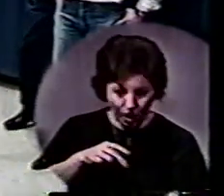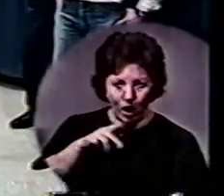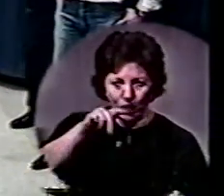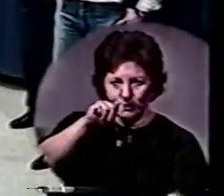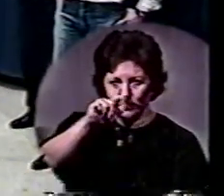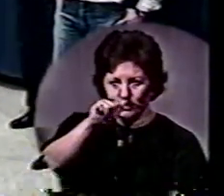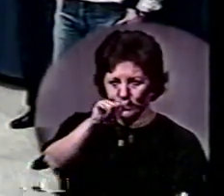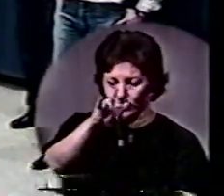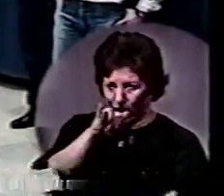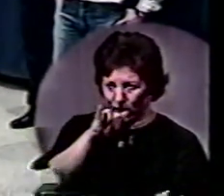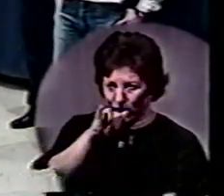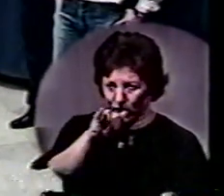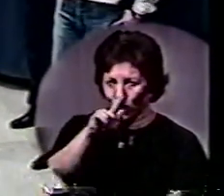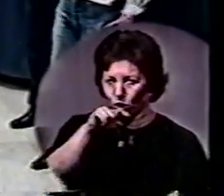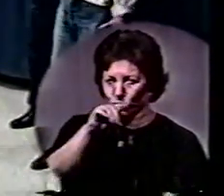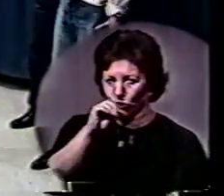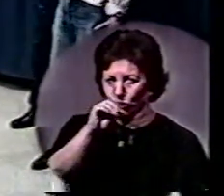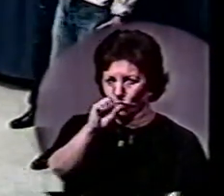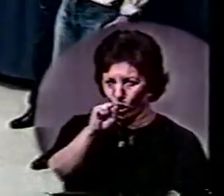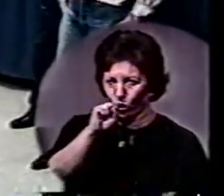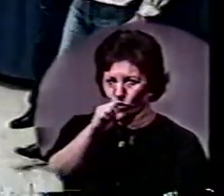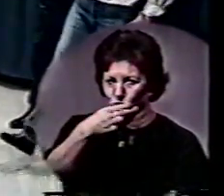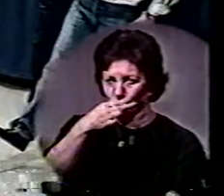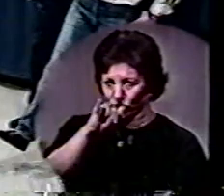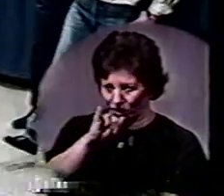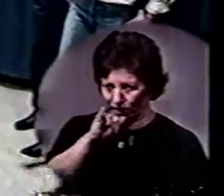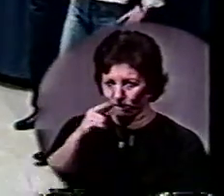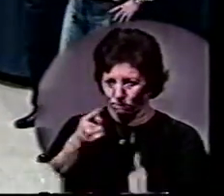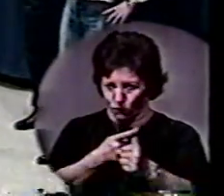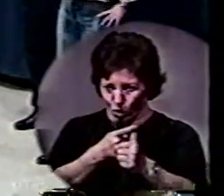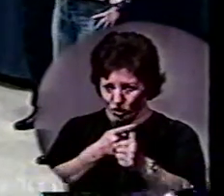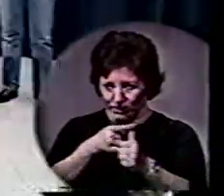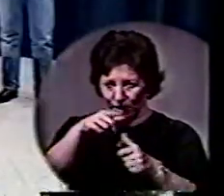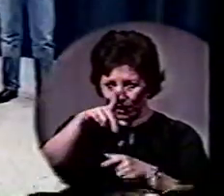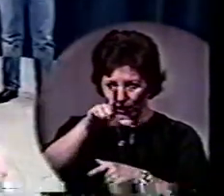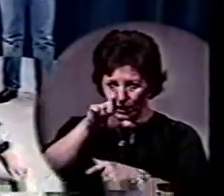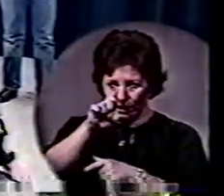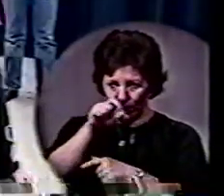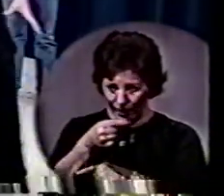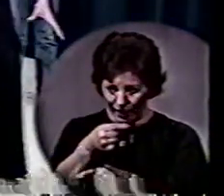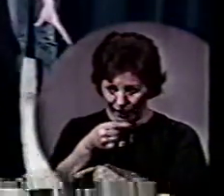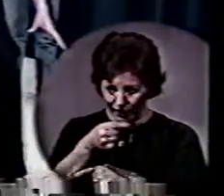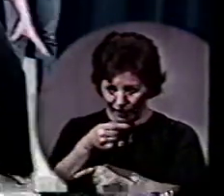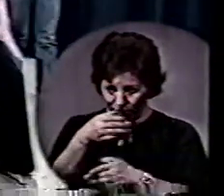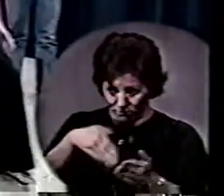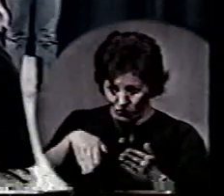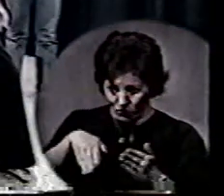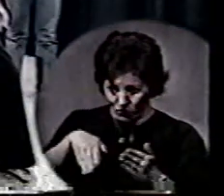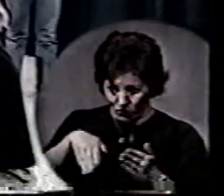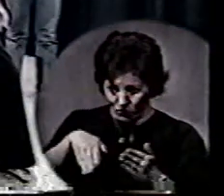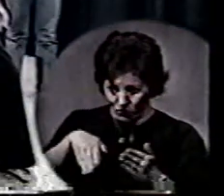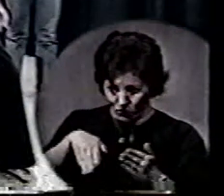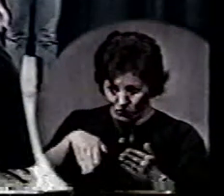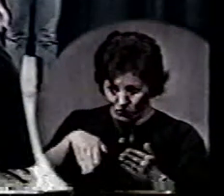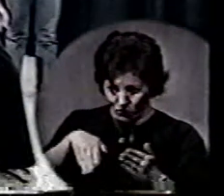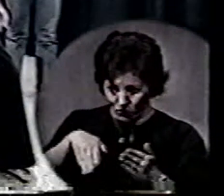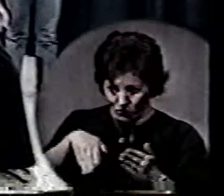In the taiatoshi, we sweep the leg down and we flip the person to the ground, incapitating